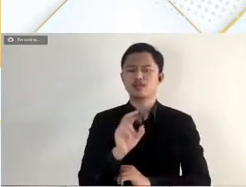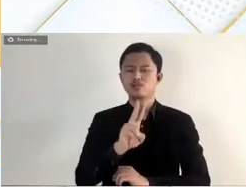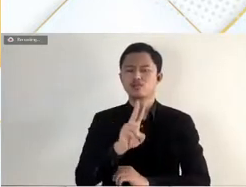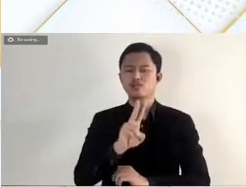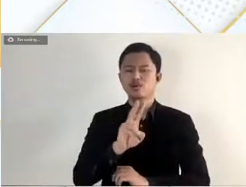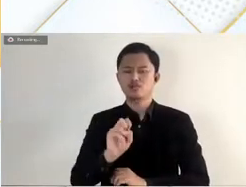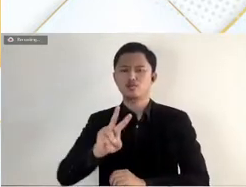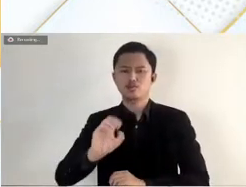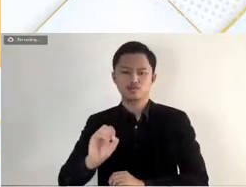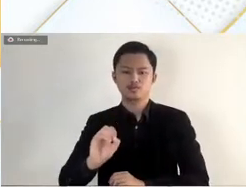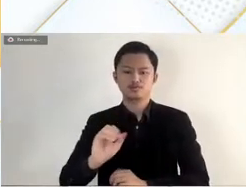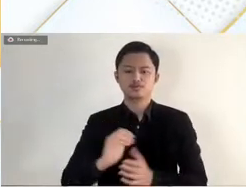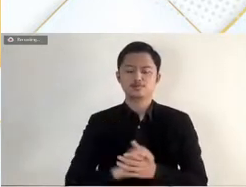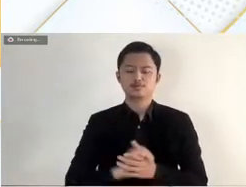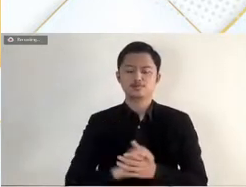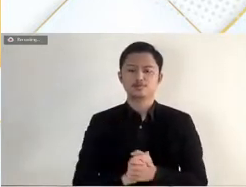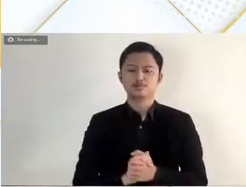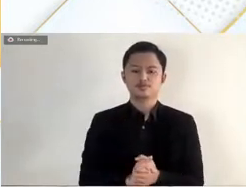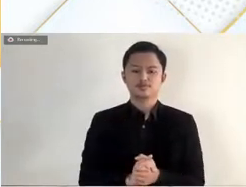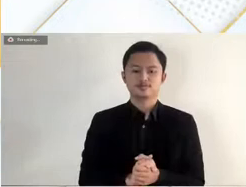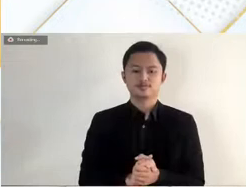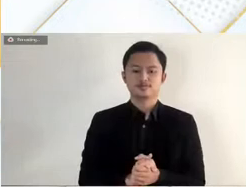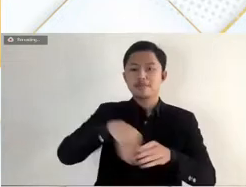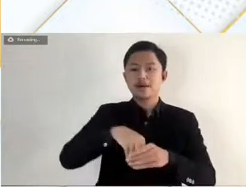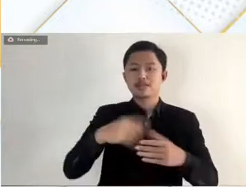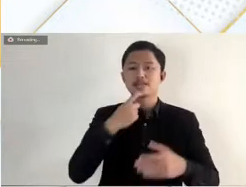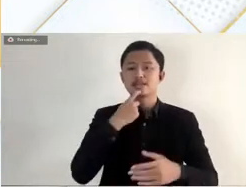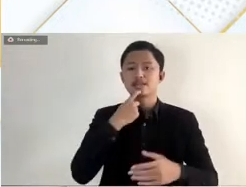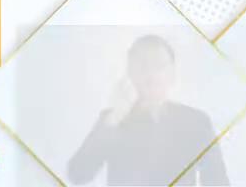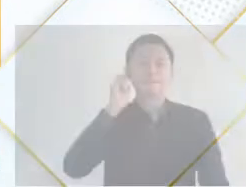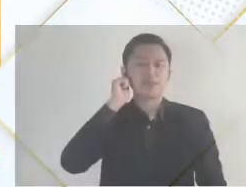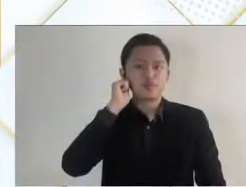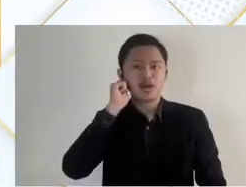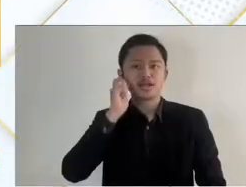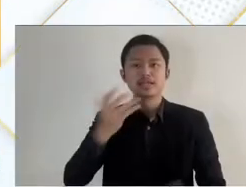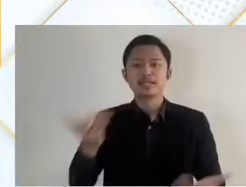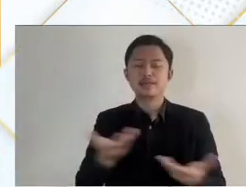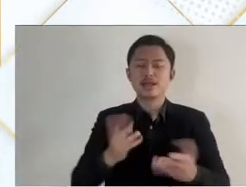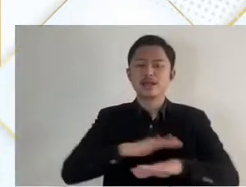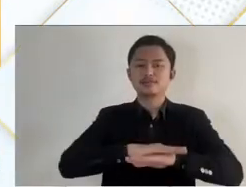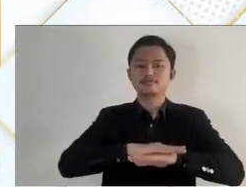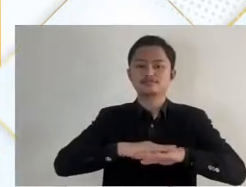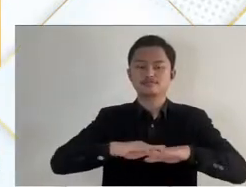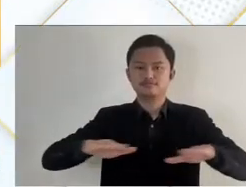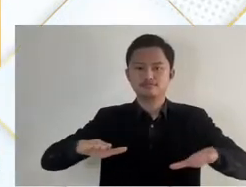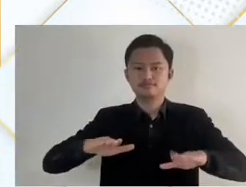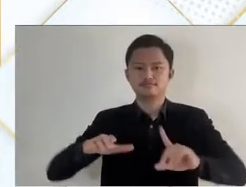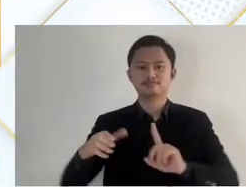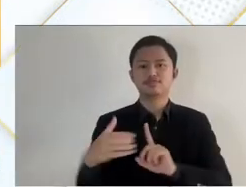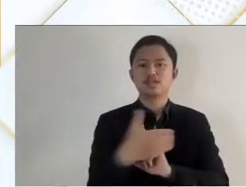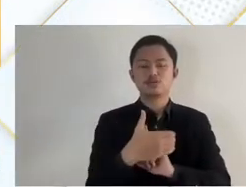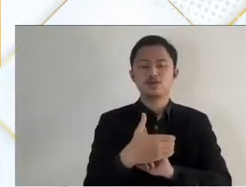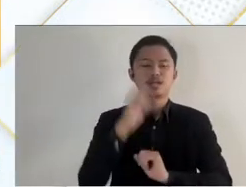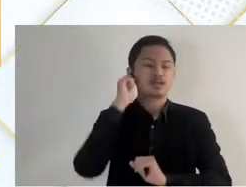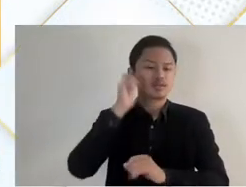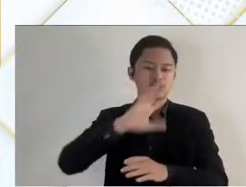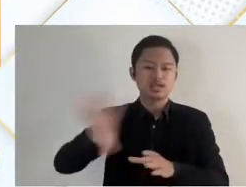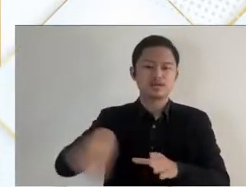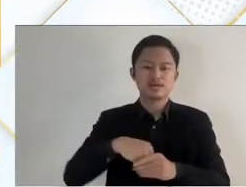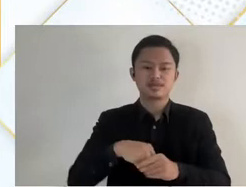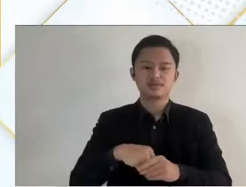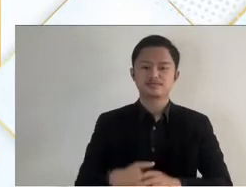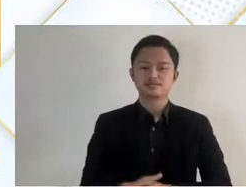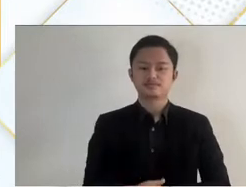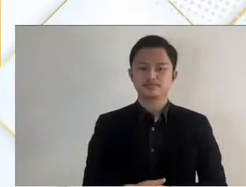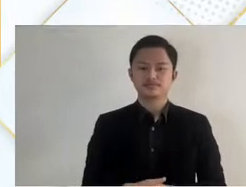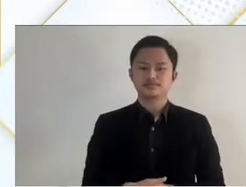2000, marking increased involvement of women in security and peace processes.